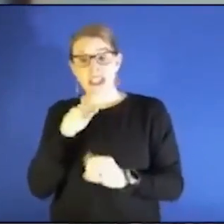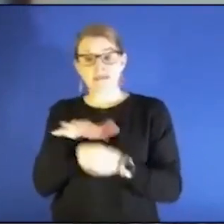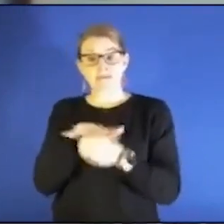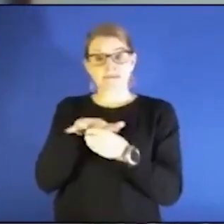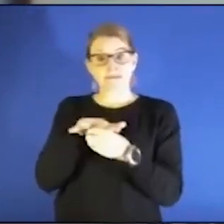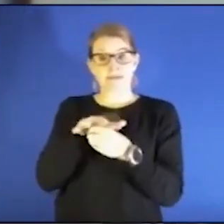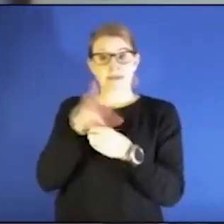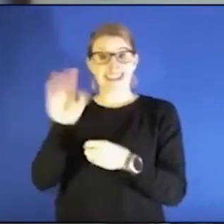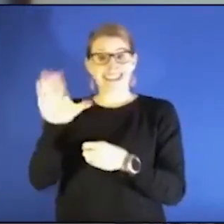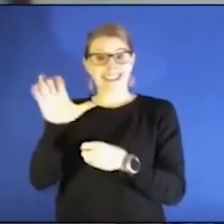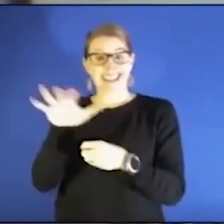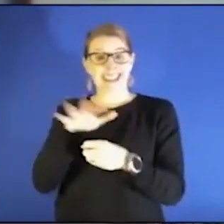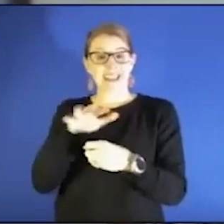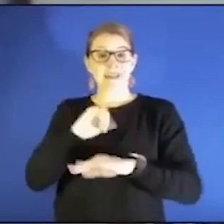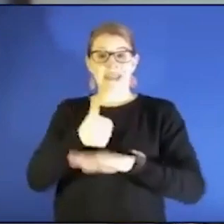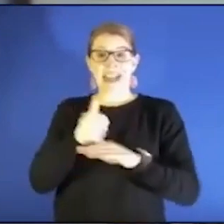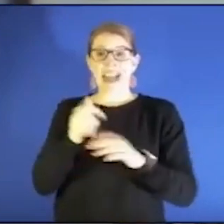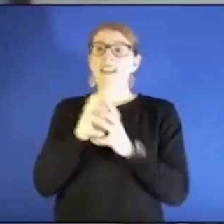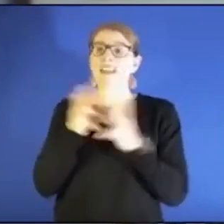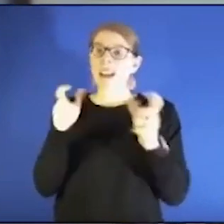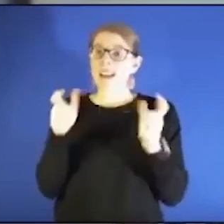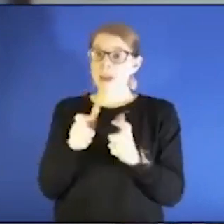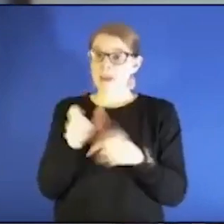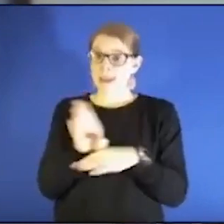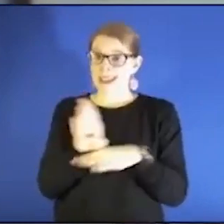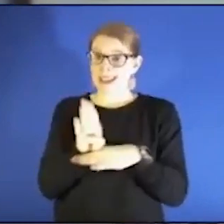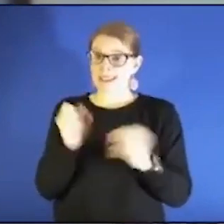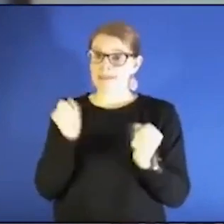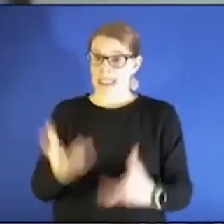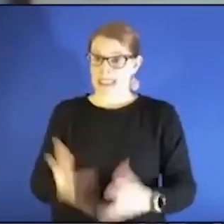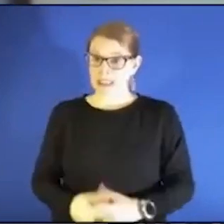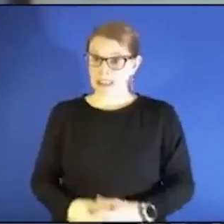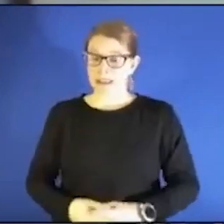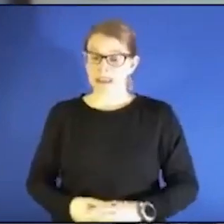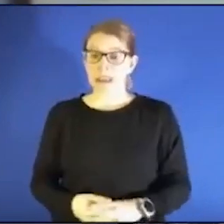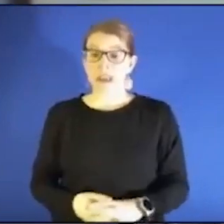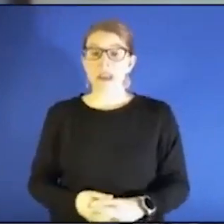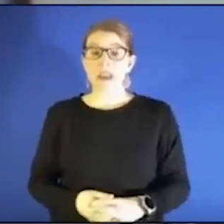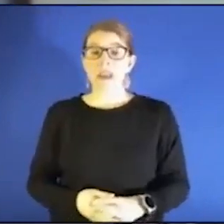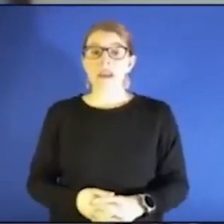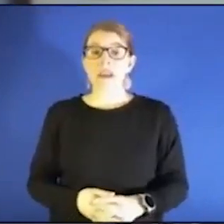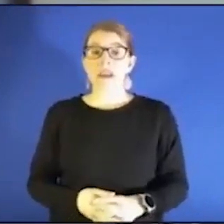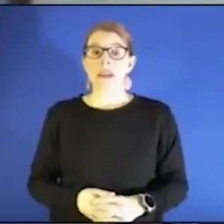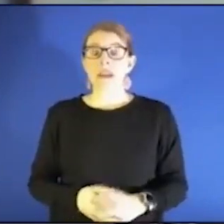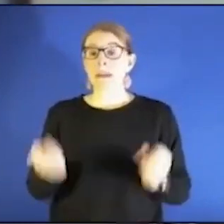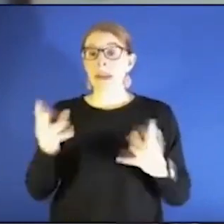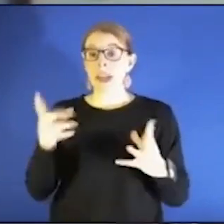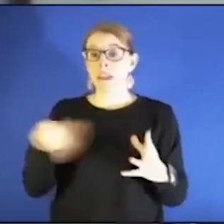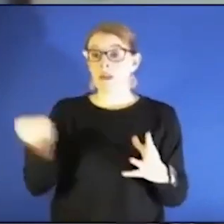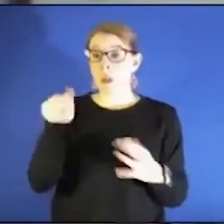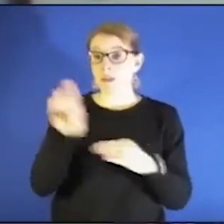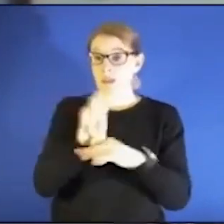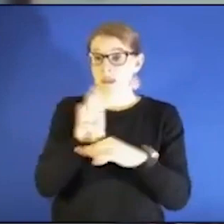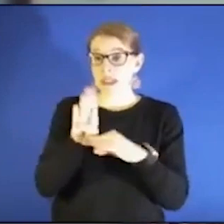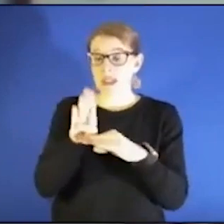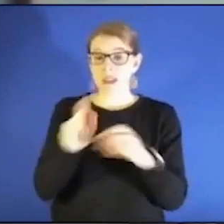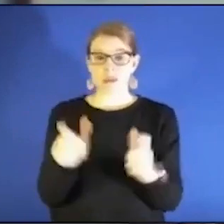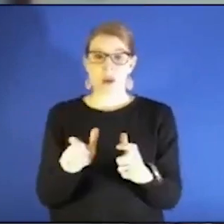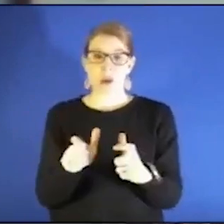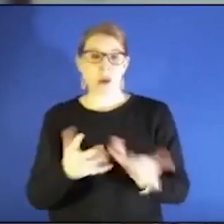restaurants. So that's a lot of small businesses. And a lot of them are, just small